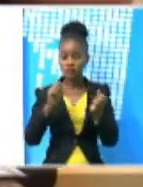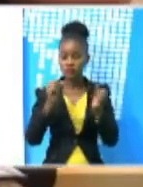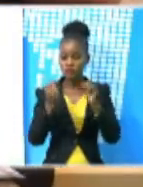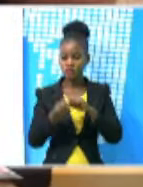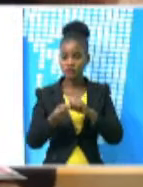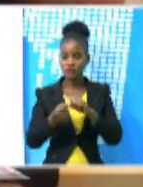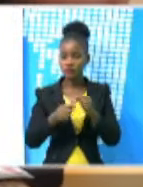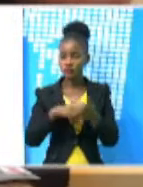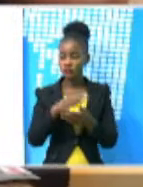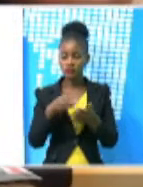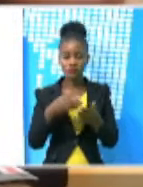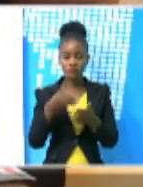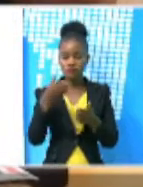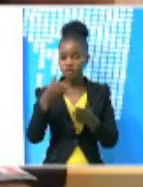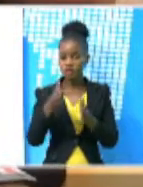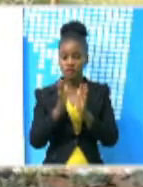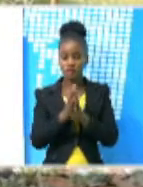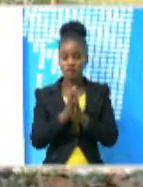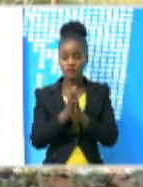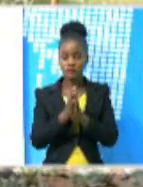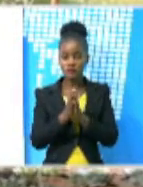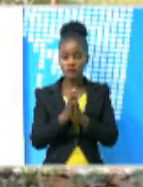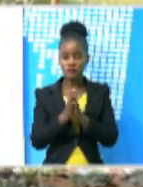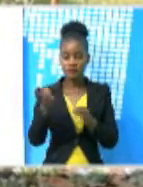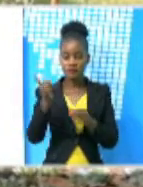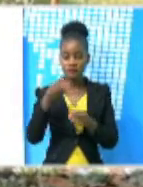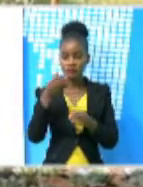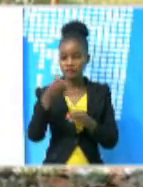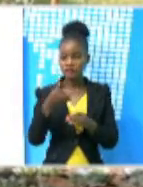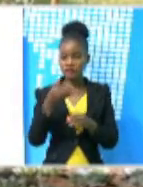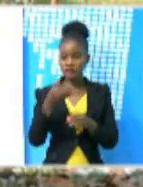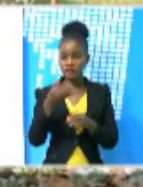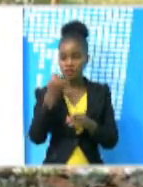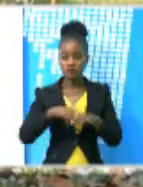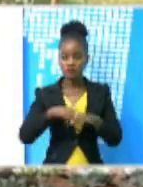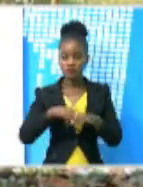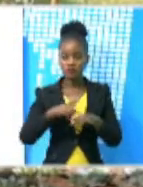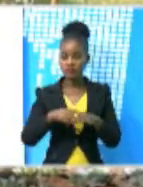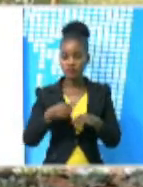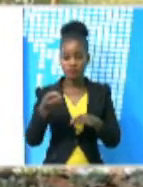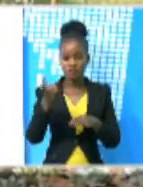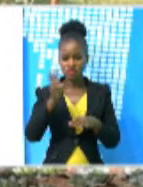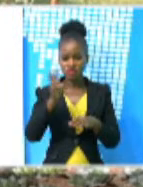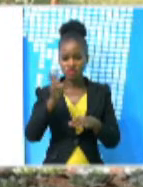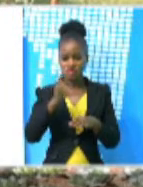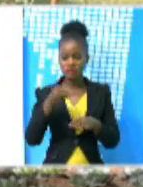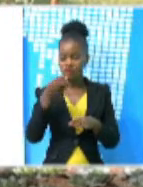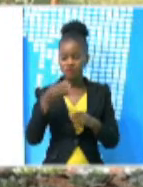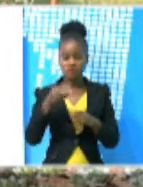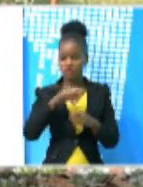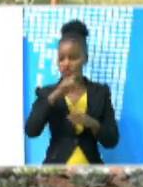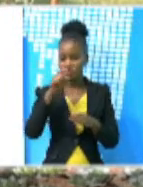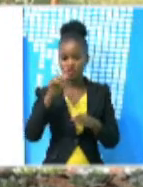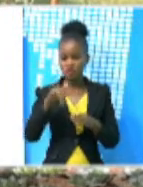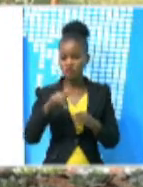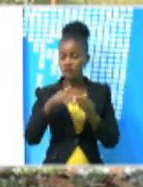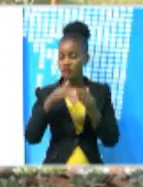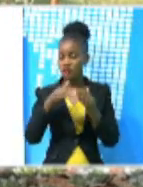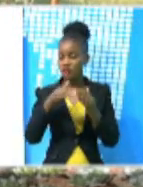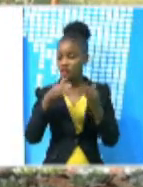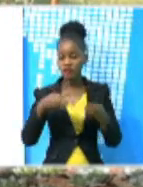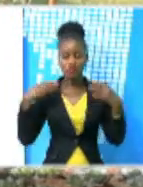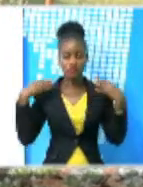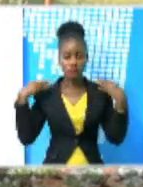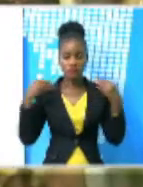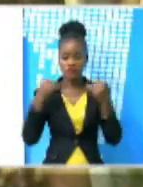different practices and challenges faced by farmers in previous seasons that require revision. Dukamushaba further adds that the main motive of training